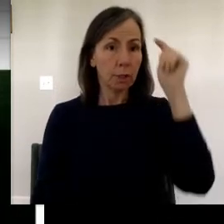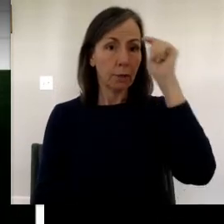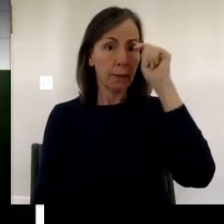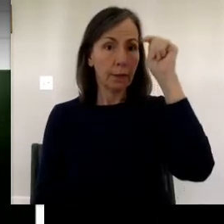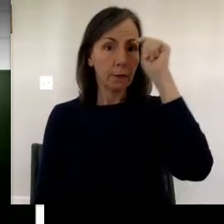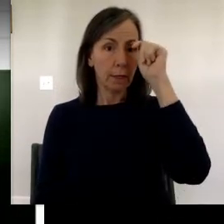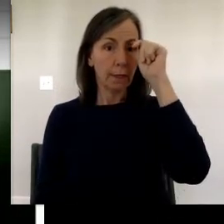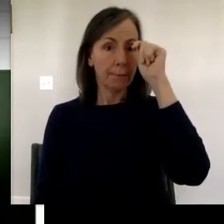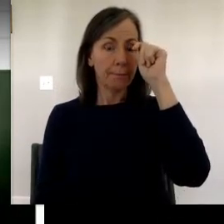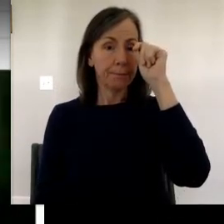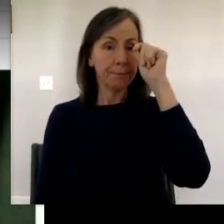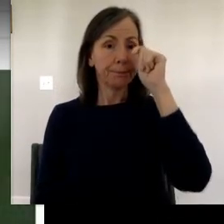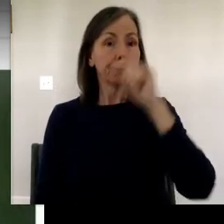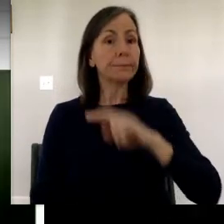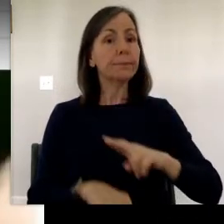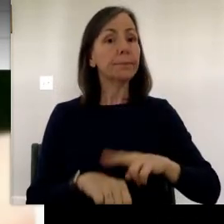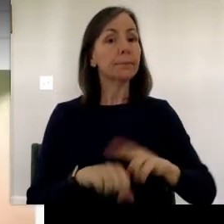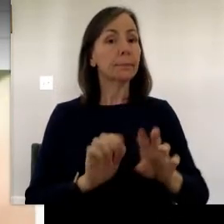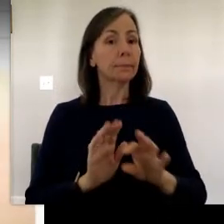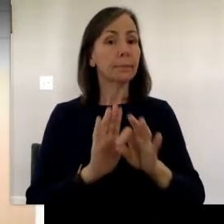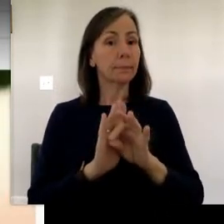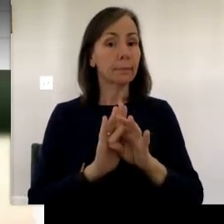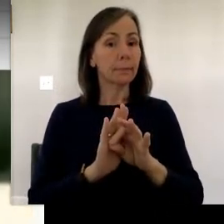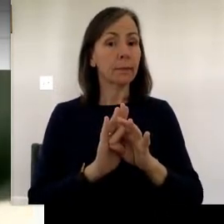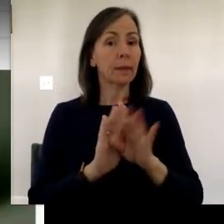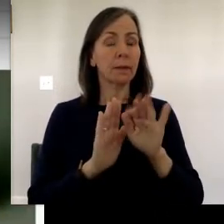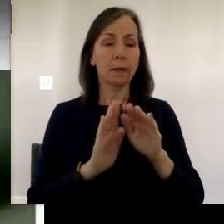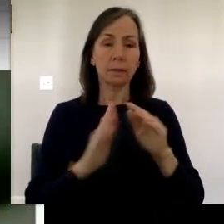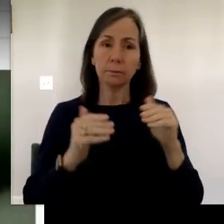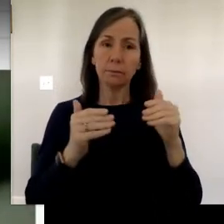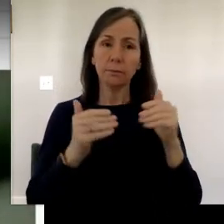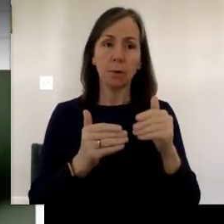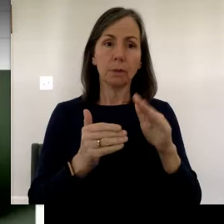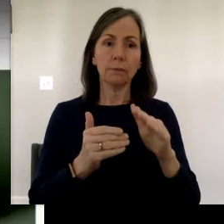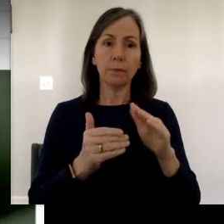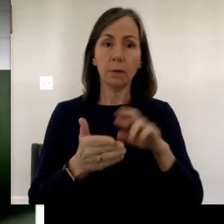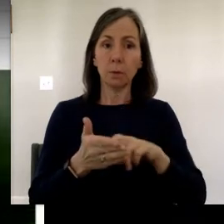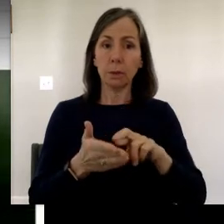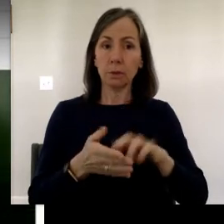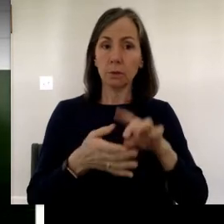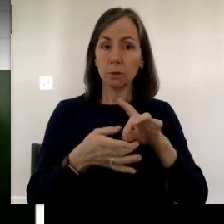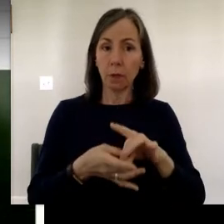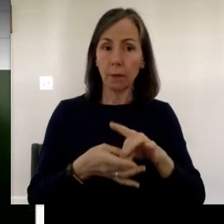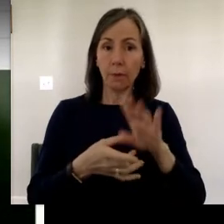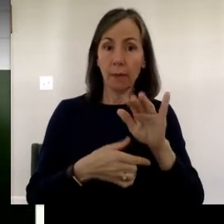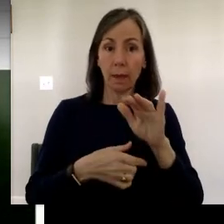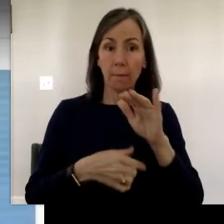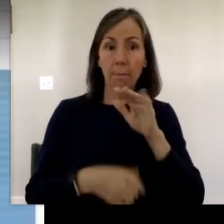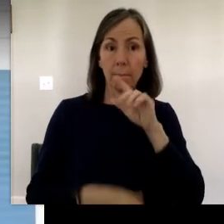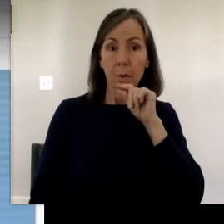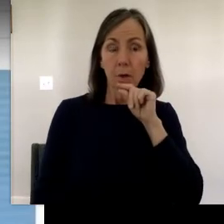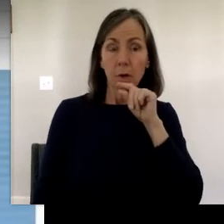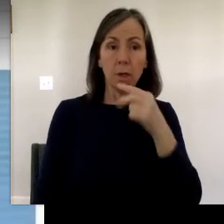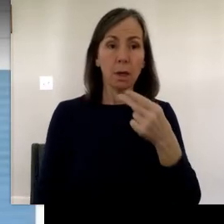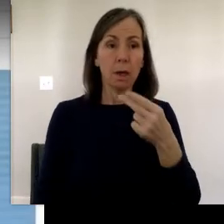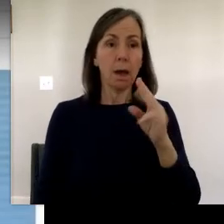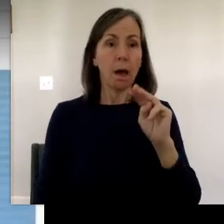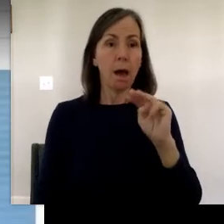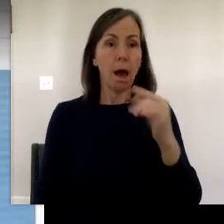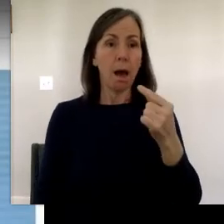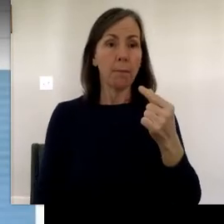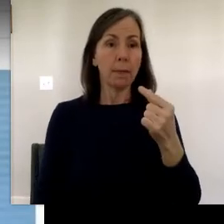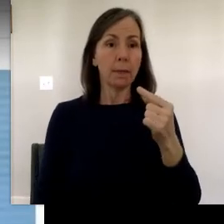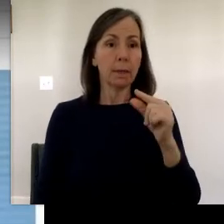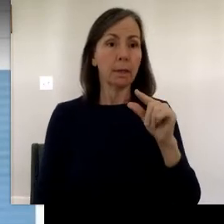Natural selection is at the core of their research on hummingbirds. In our research, we're trying